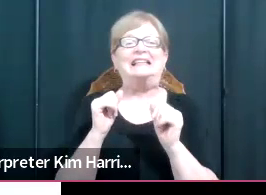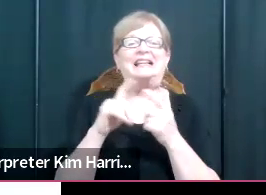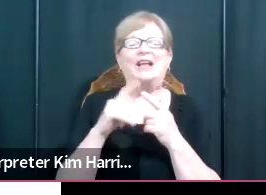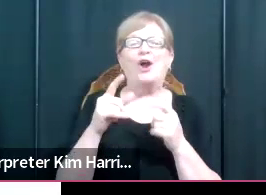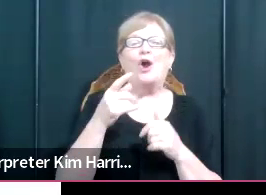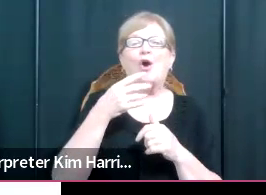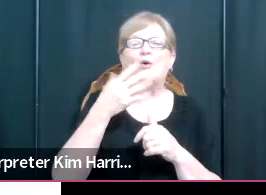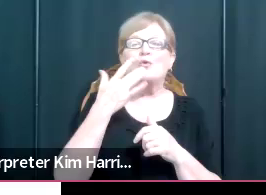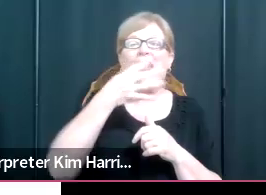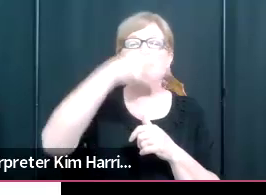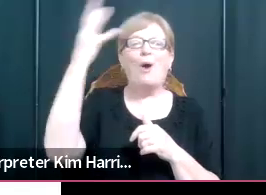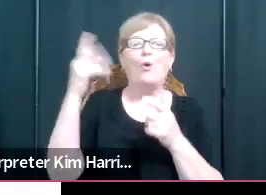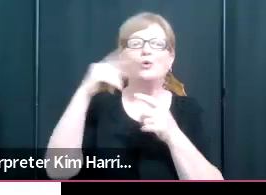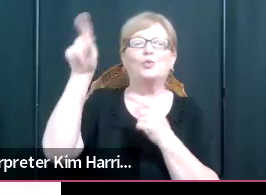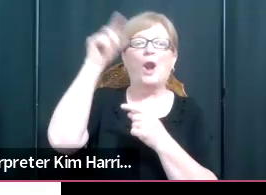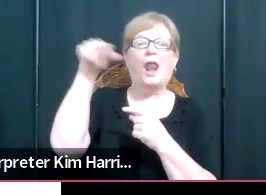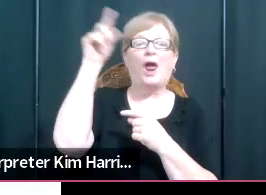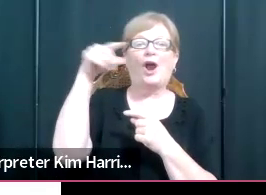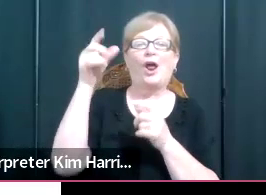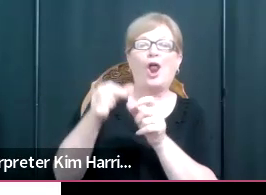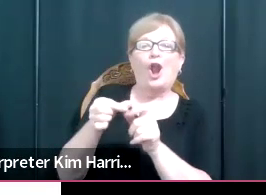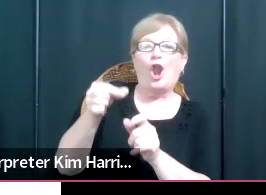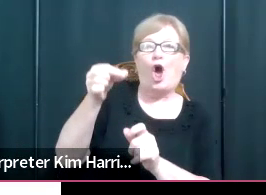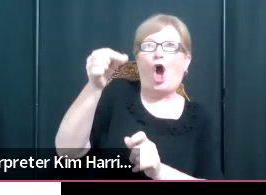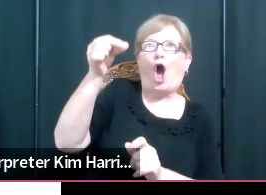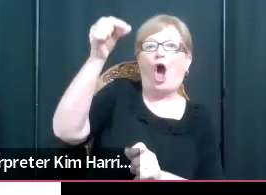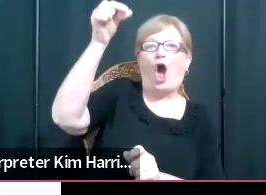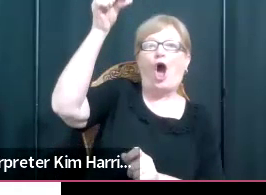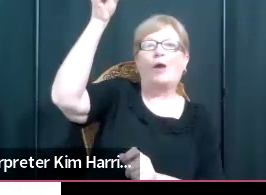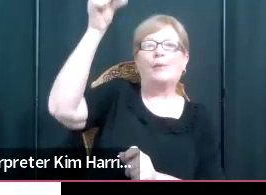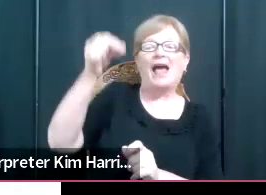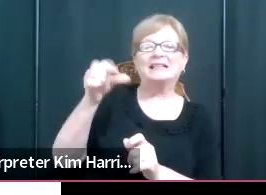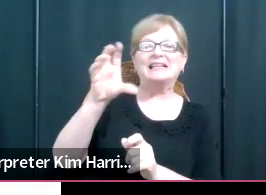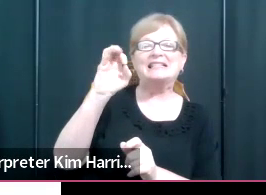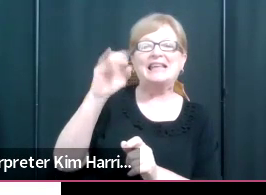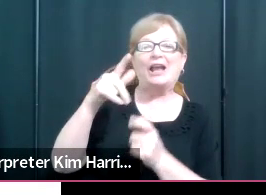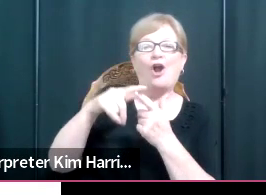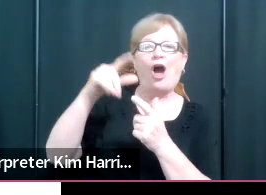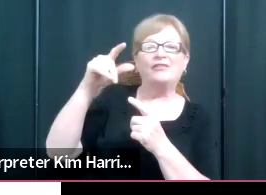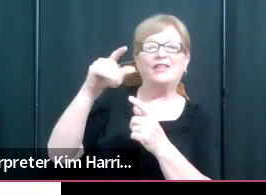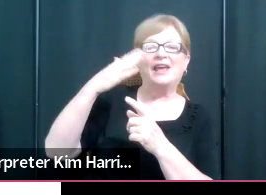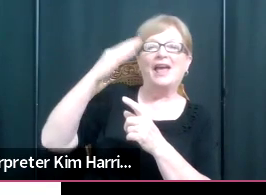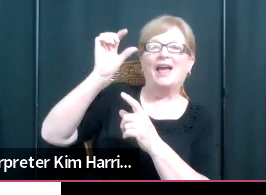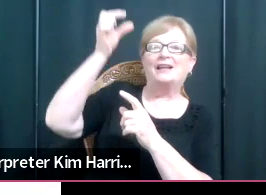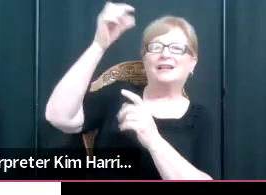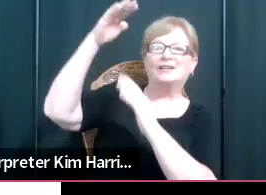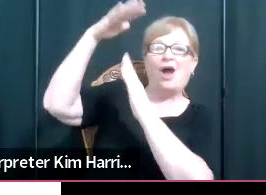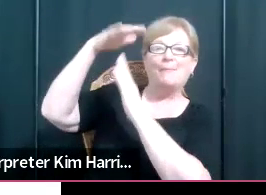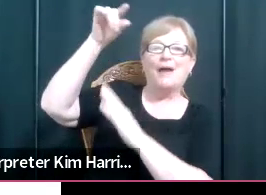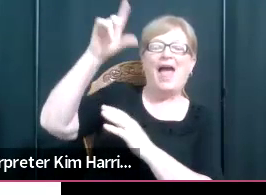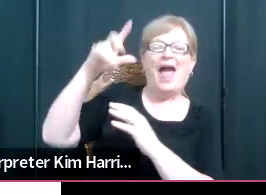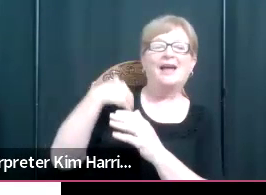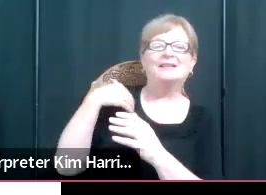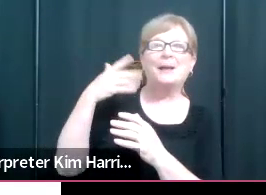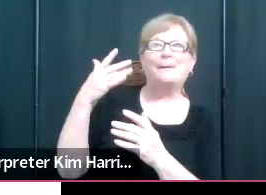rainbow whirler or twirler. It's a long plastic stick, and on the end of it is